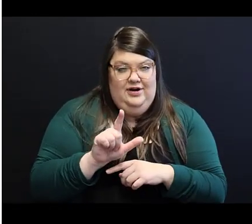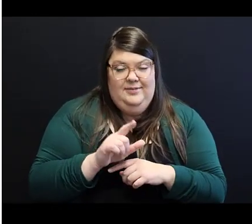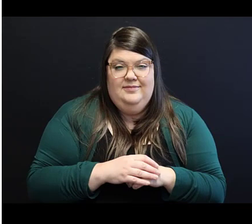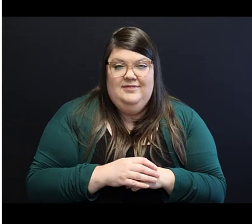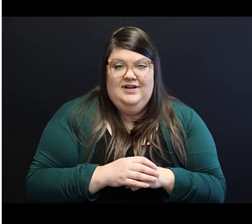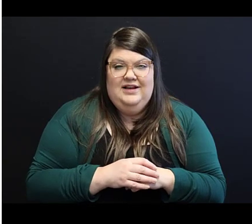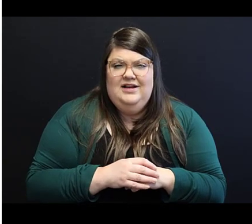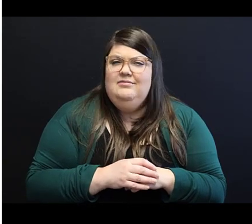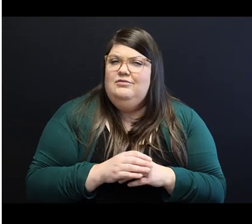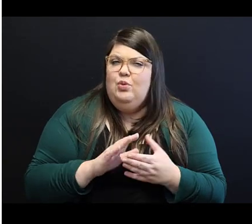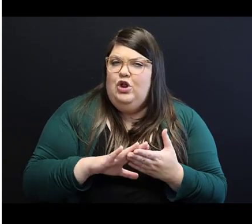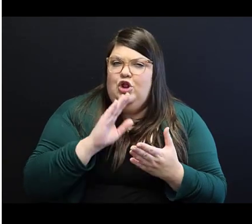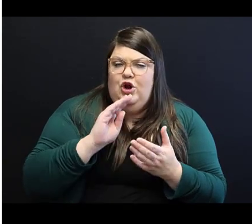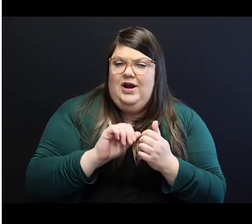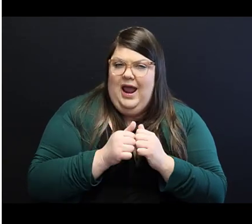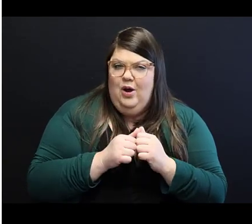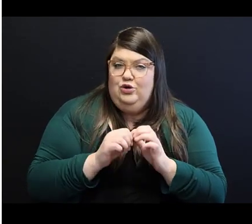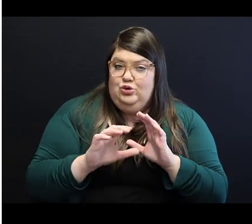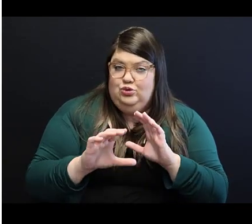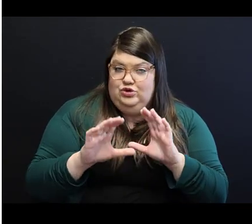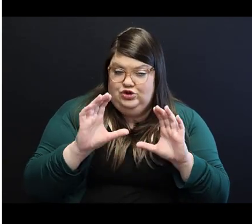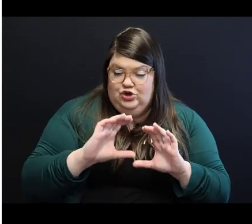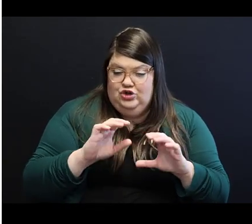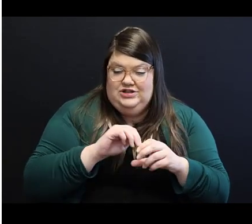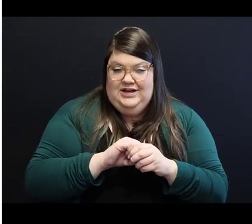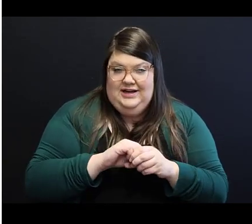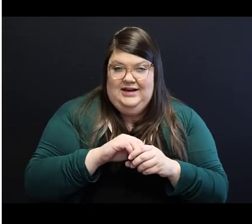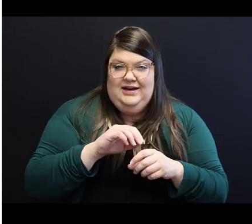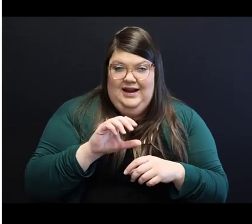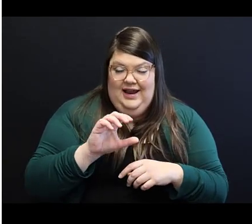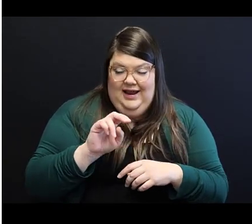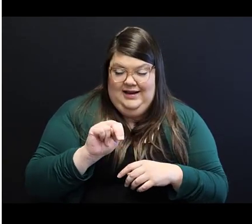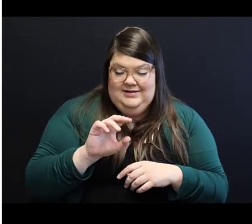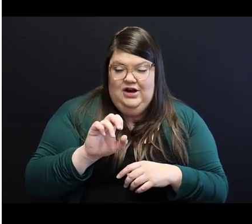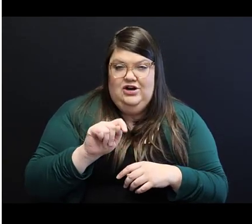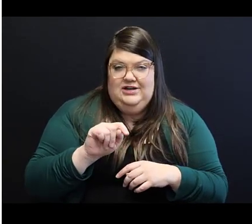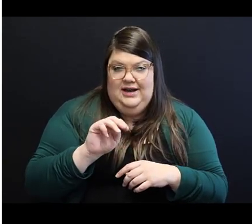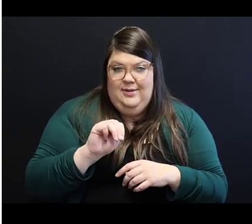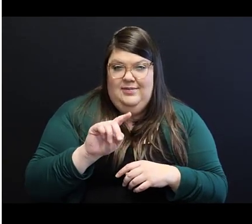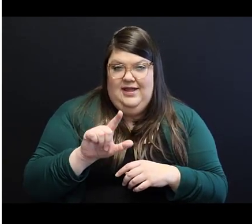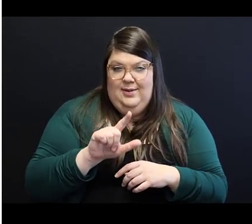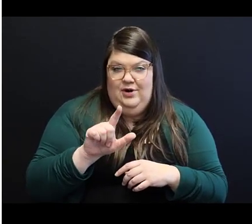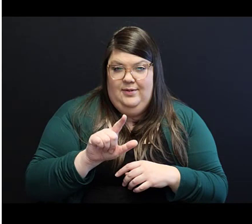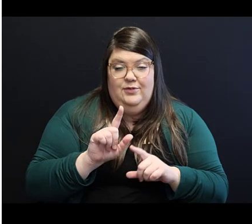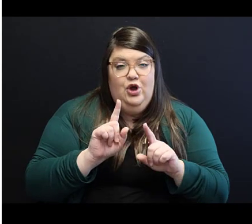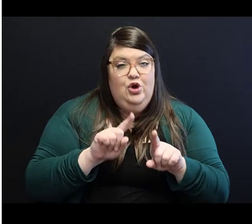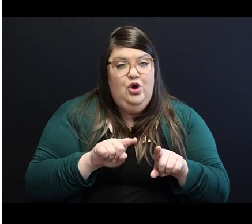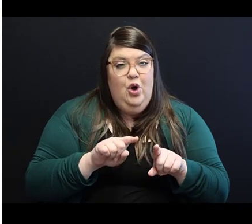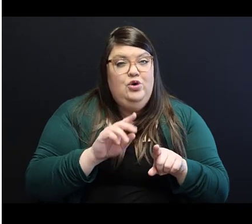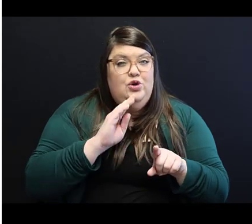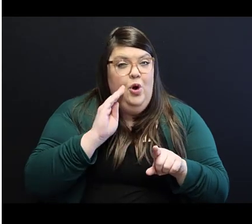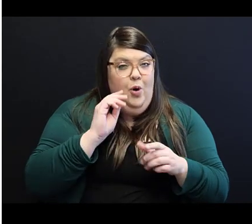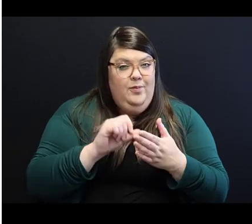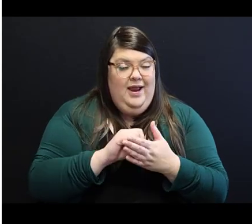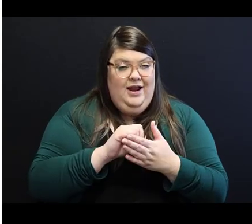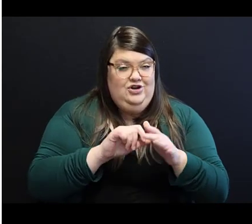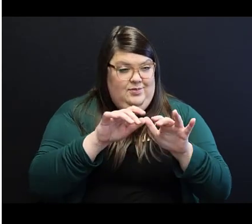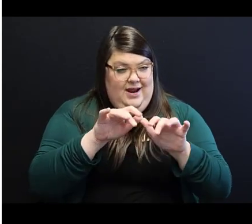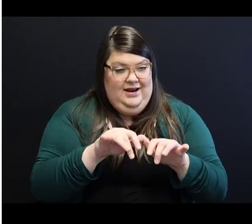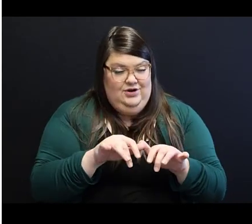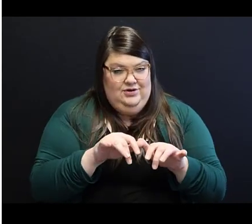Let's learn how to search for a curated list in the NCRTM library. Go to the NCRTM homepage by